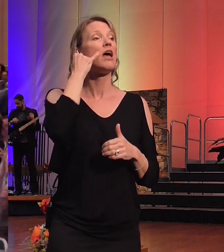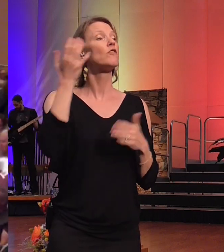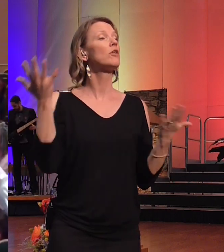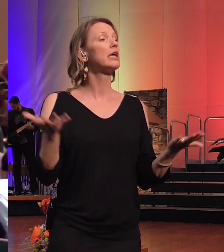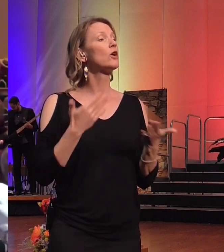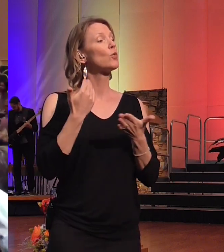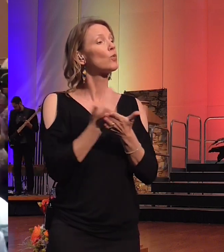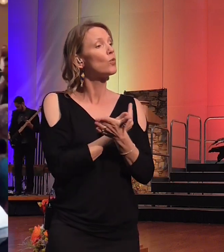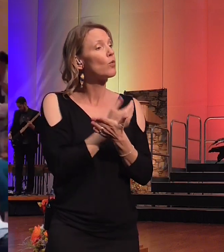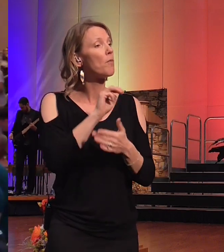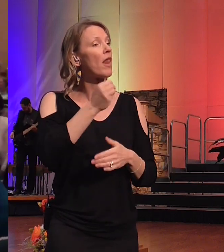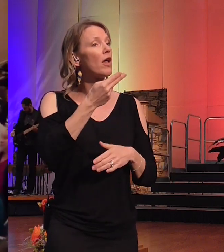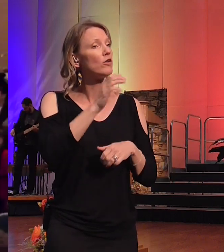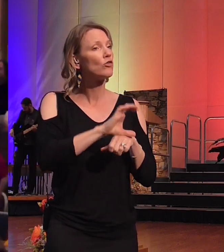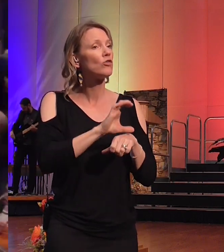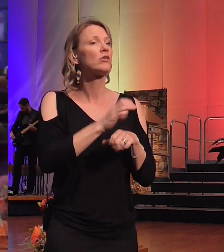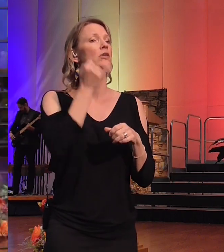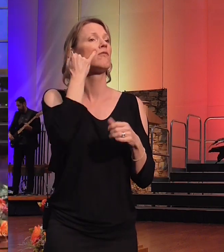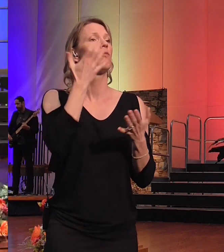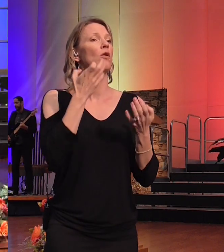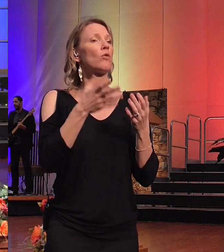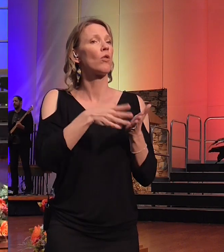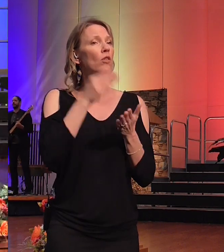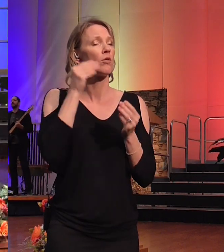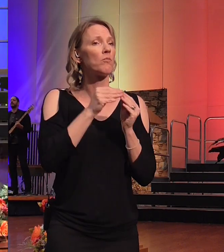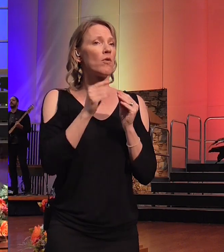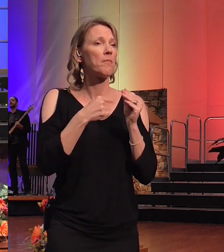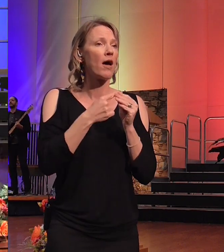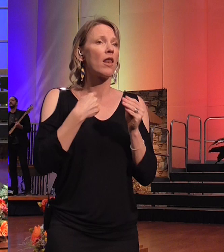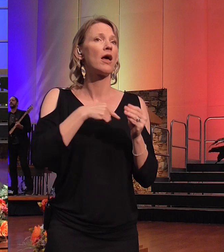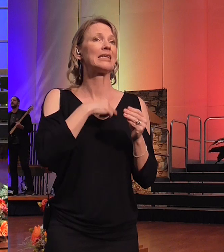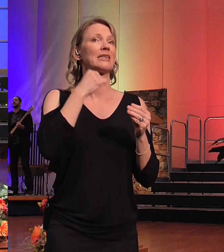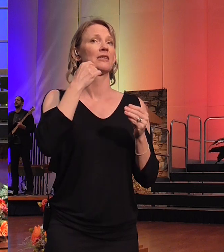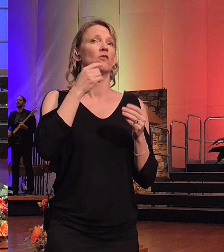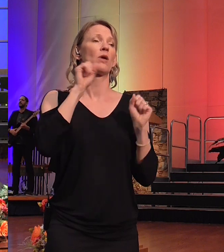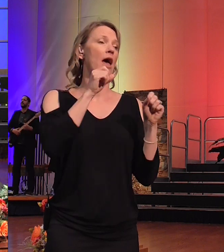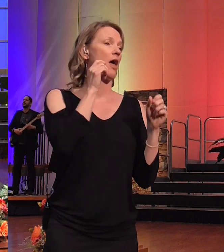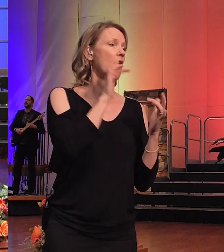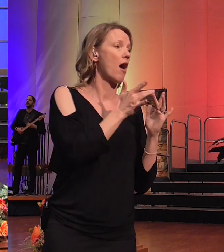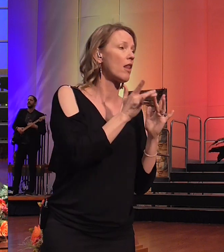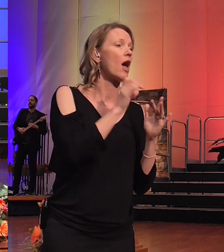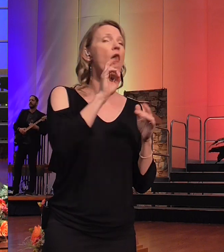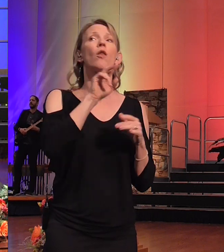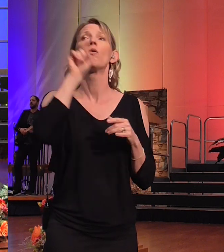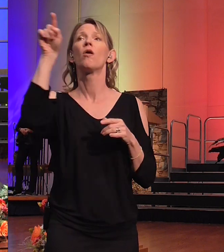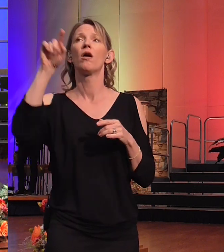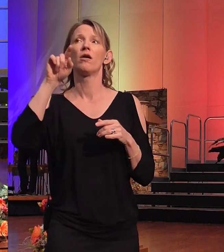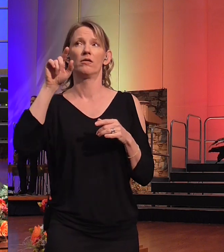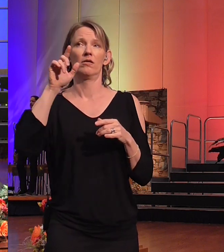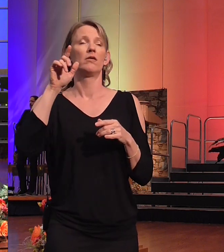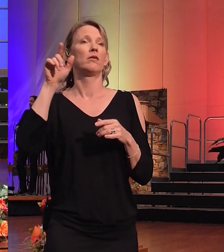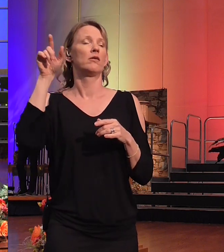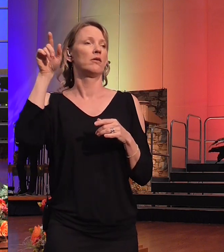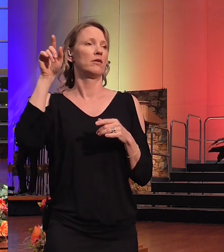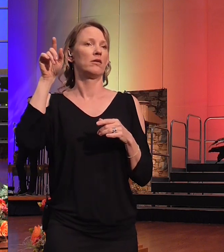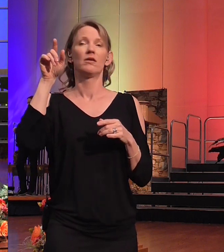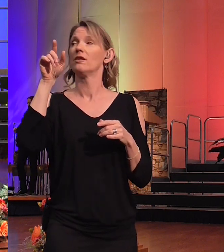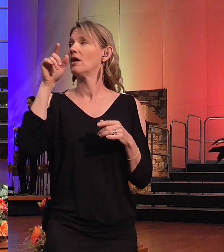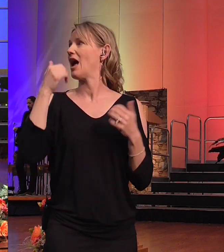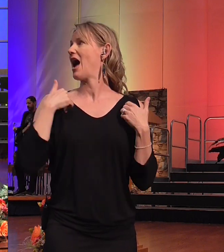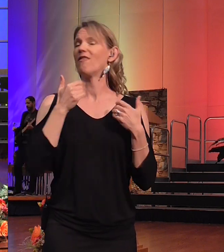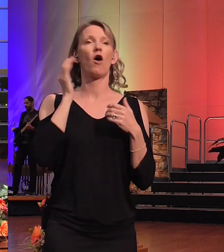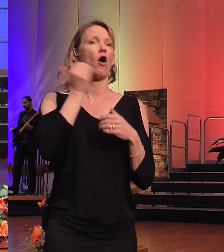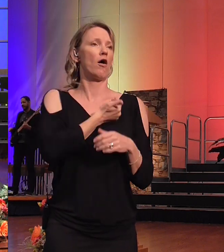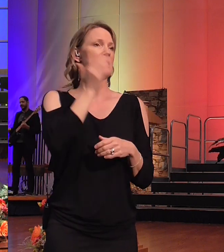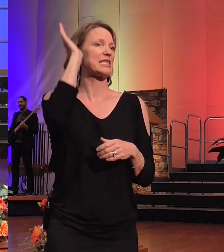If you're new to Mile High Church, to learn more about us online, or if you're here, come to the Welcome Center. I've got our speaking calendar ready for